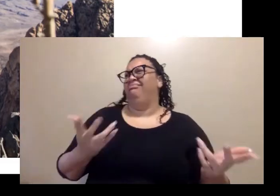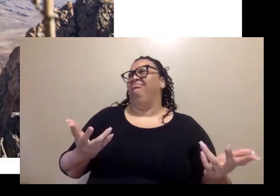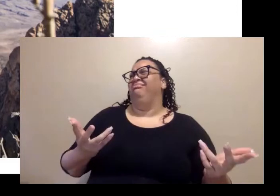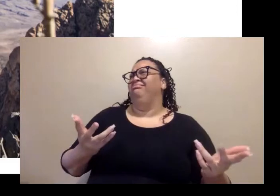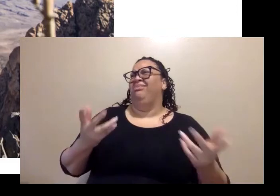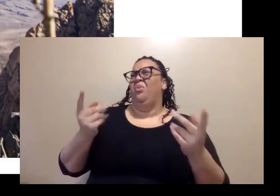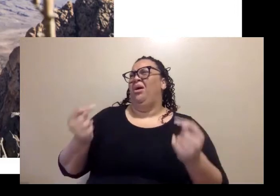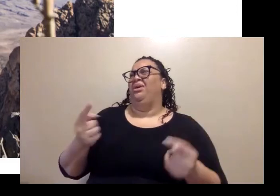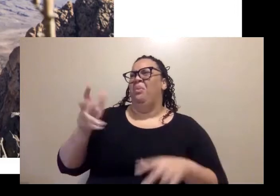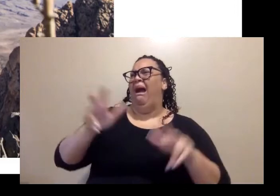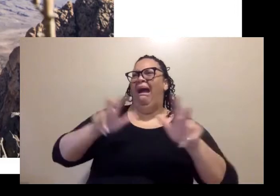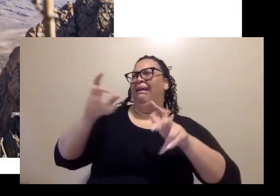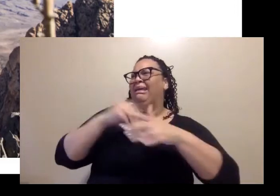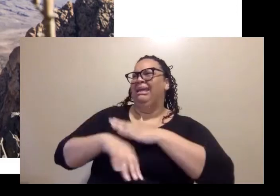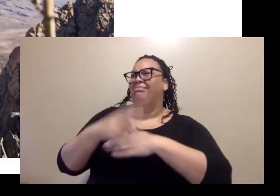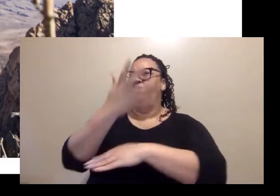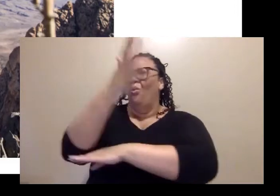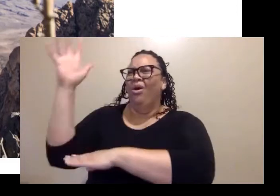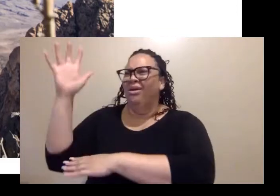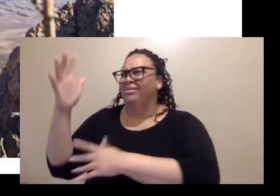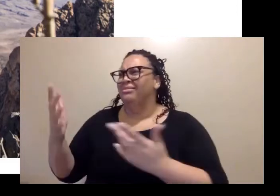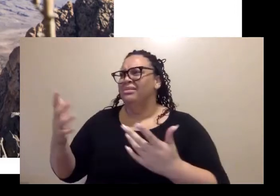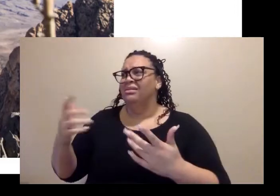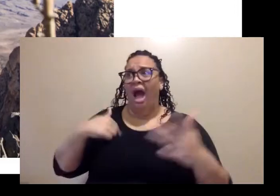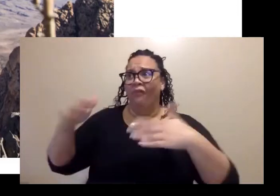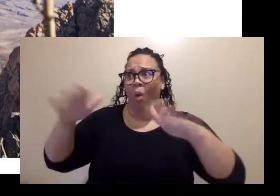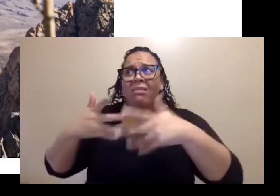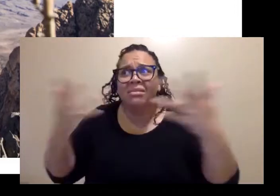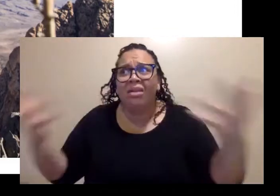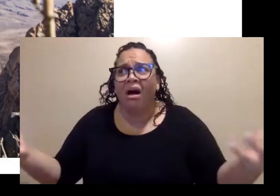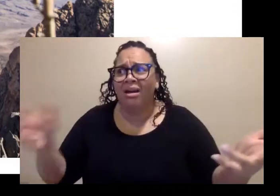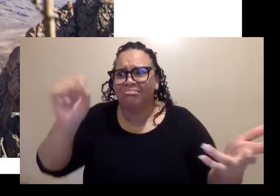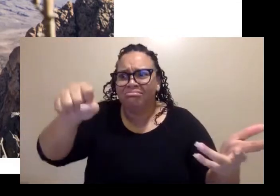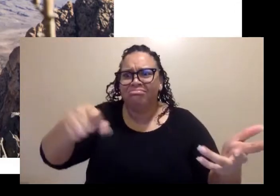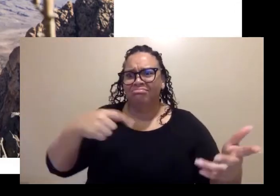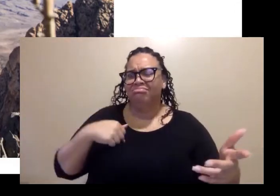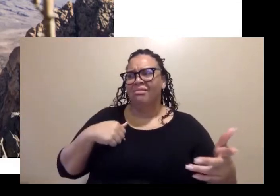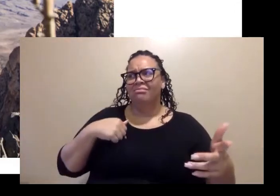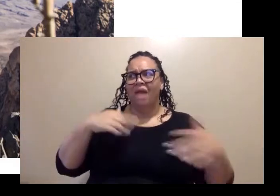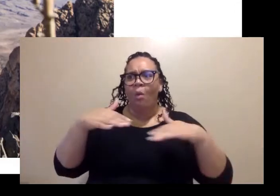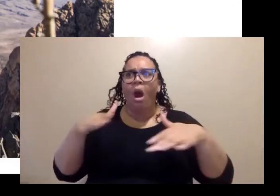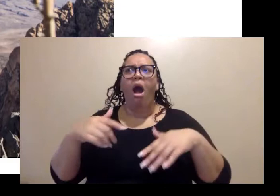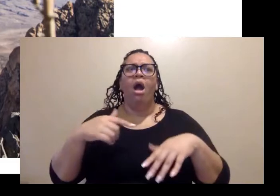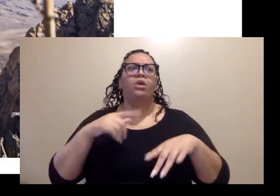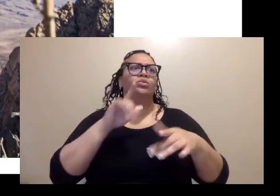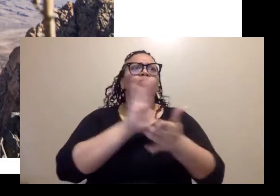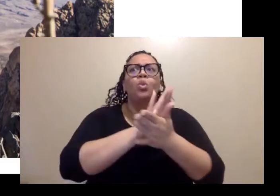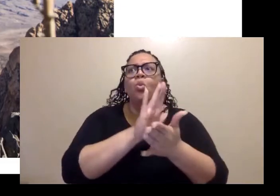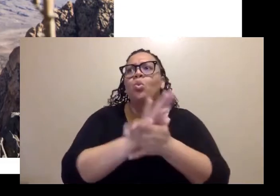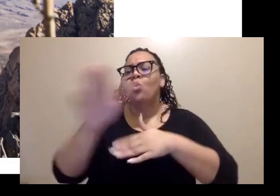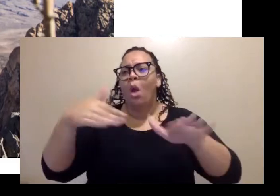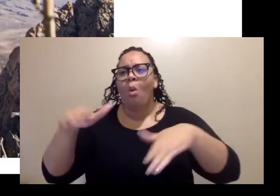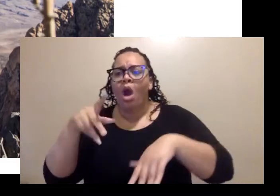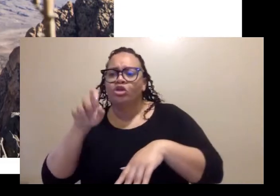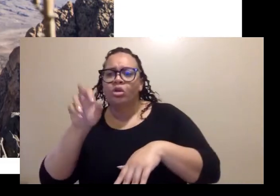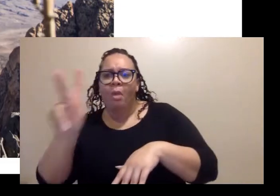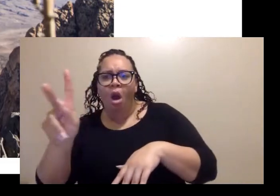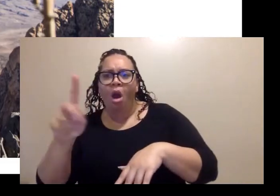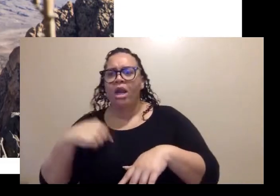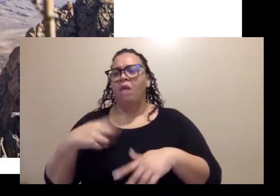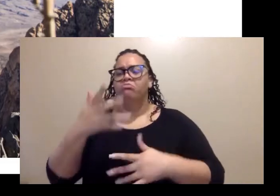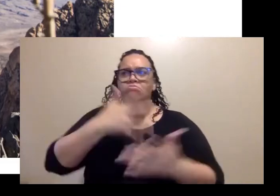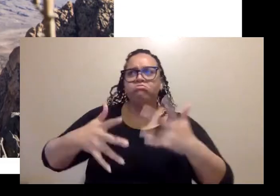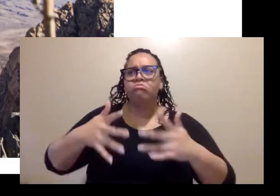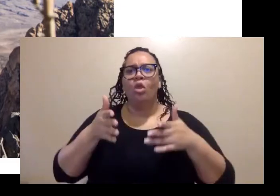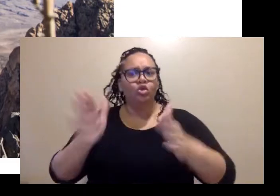up in the woods? I've walked a lot growing up. I walked to school. I walked to the park. I hung out in the streets. Like, that's